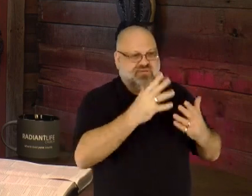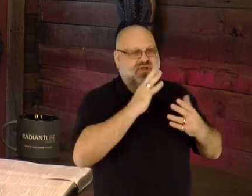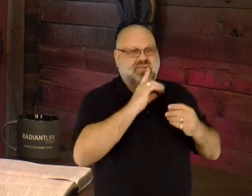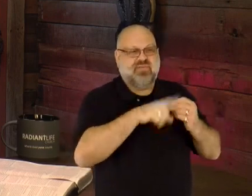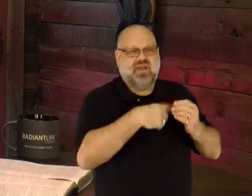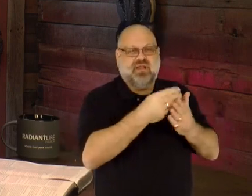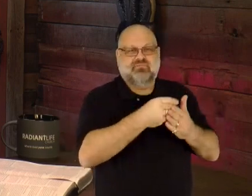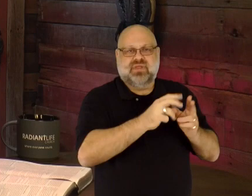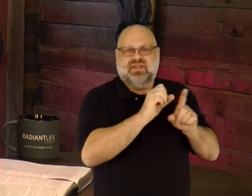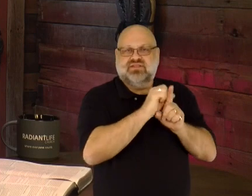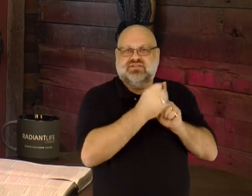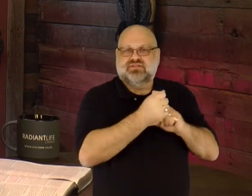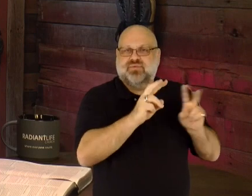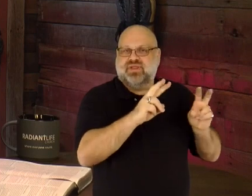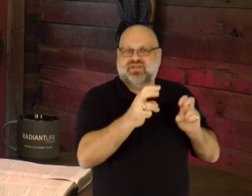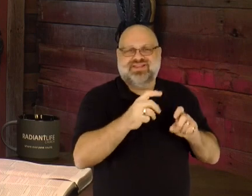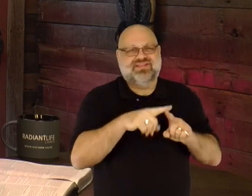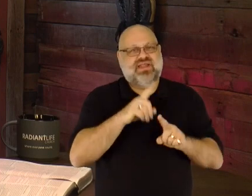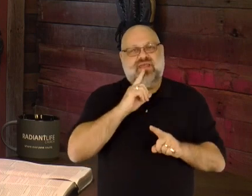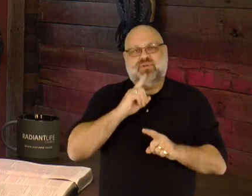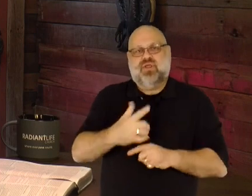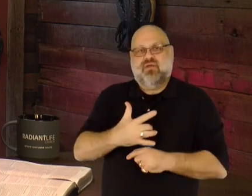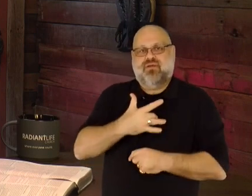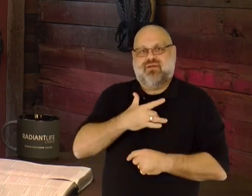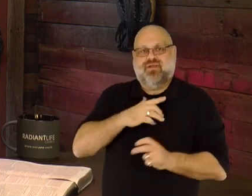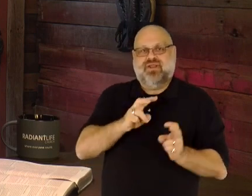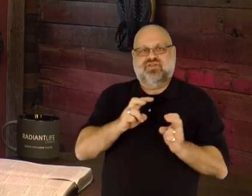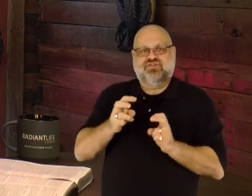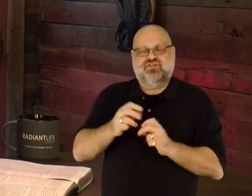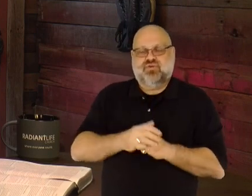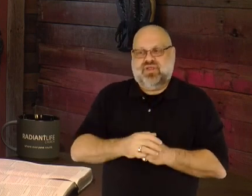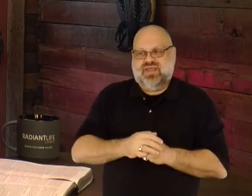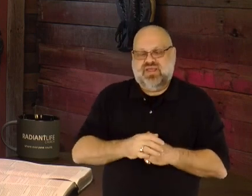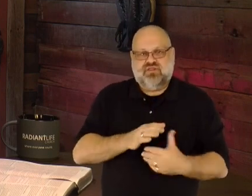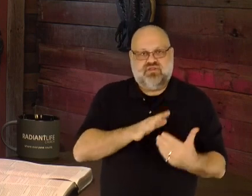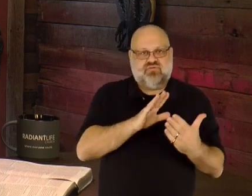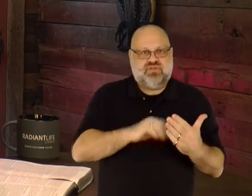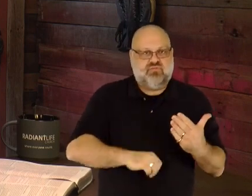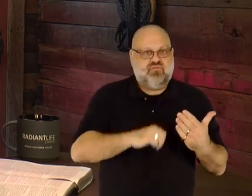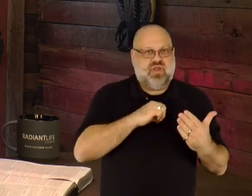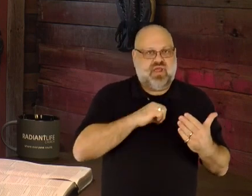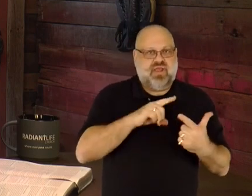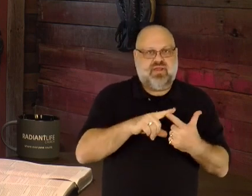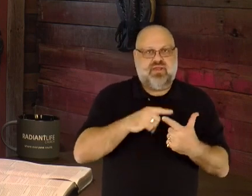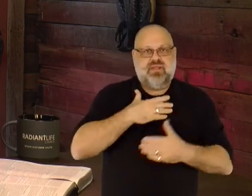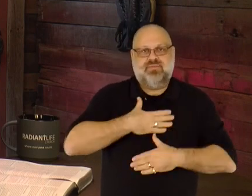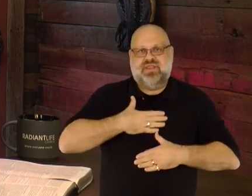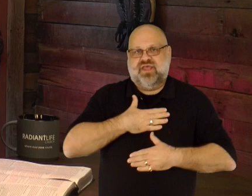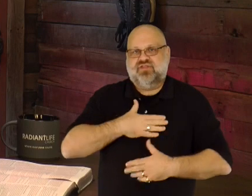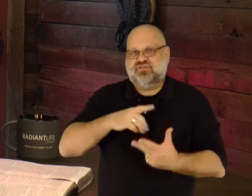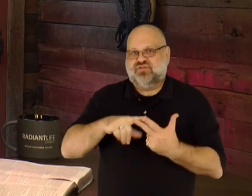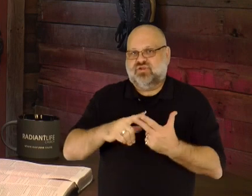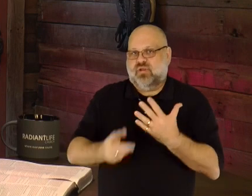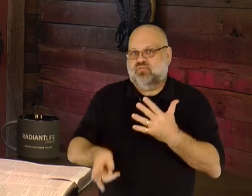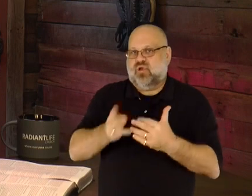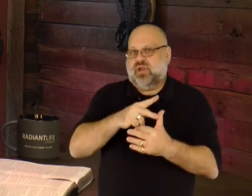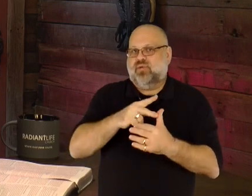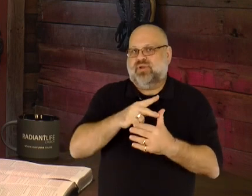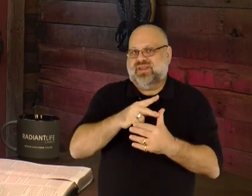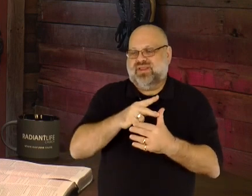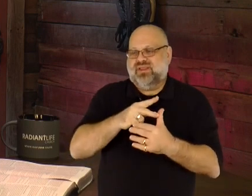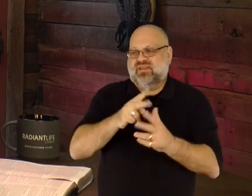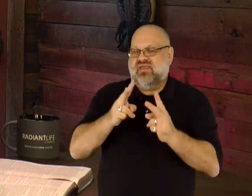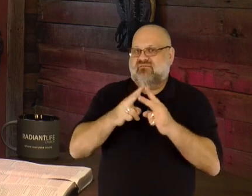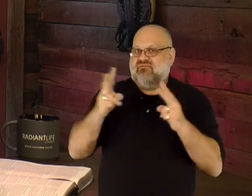is absolutely a heart issue that addresses pride, pleasures, and priorities that